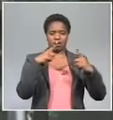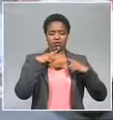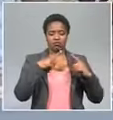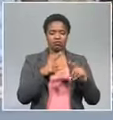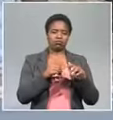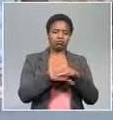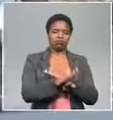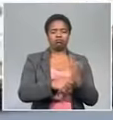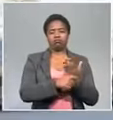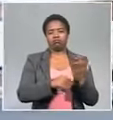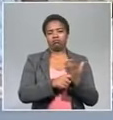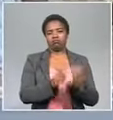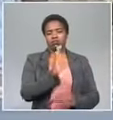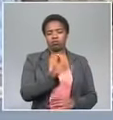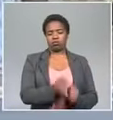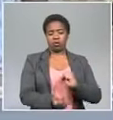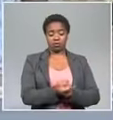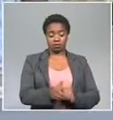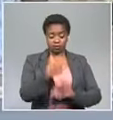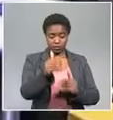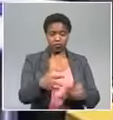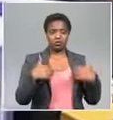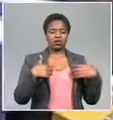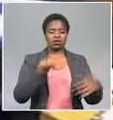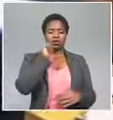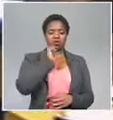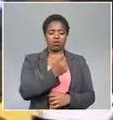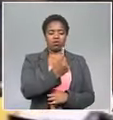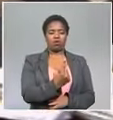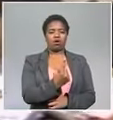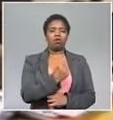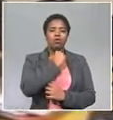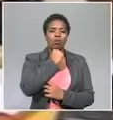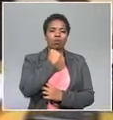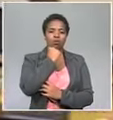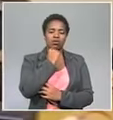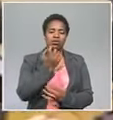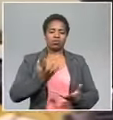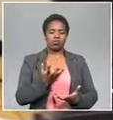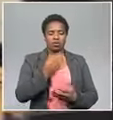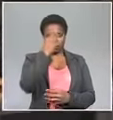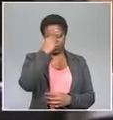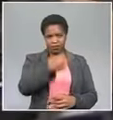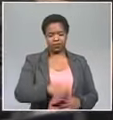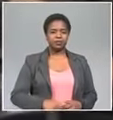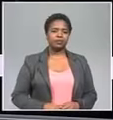clutches. Tax season officially opens on the 1st of August. Heidi Jokas in